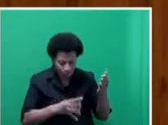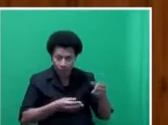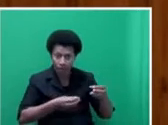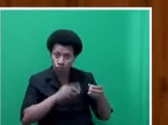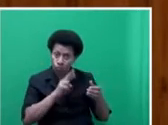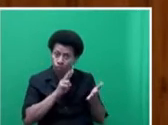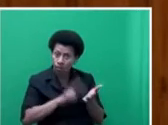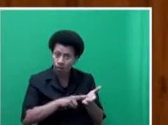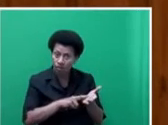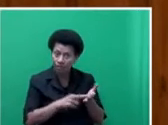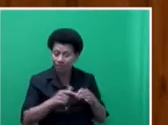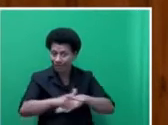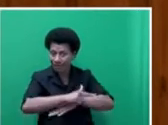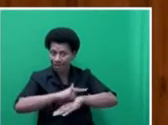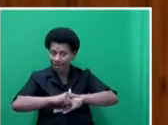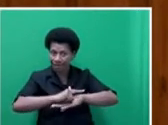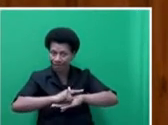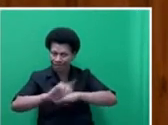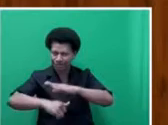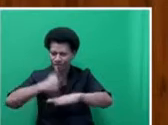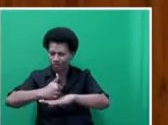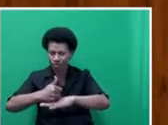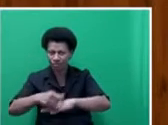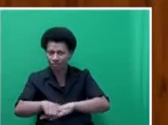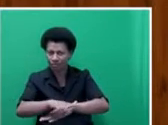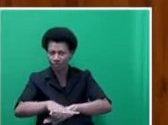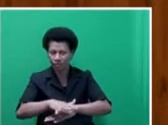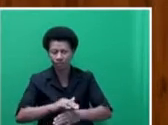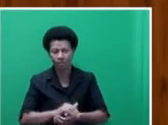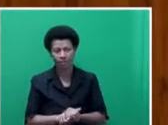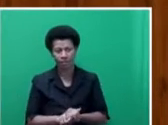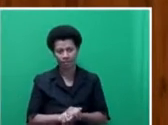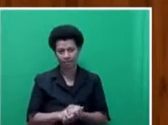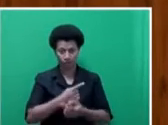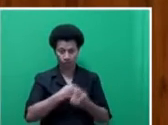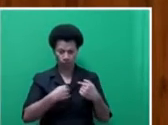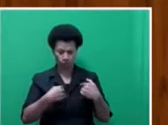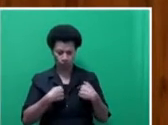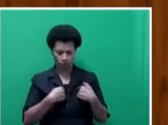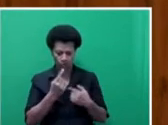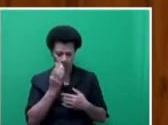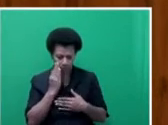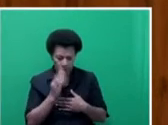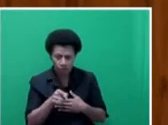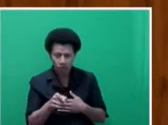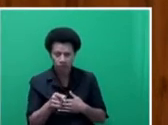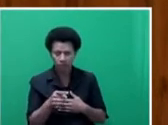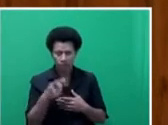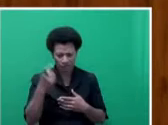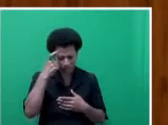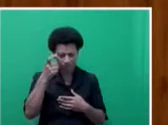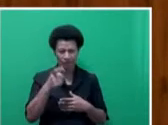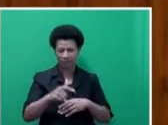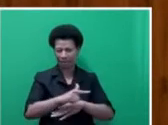report on land reforms, we did actually come across with the issues that it is a sensitive issue. Land is